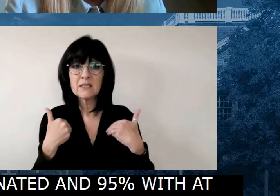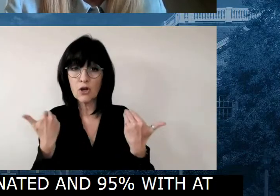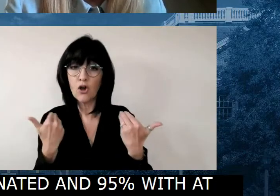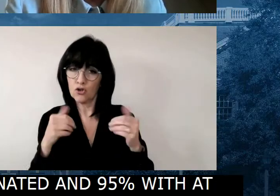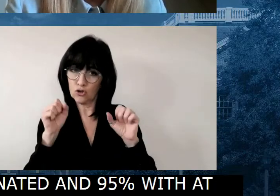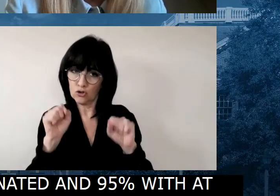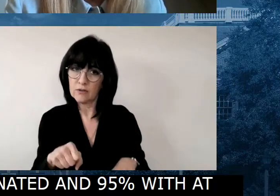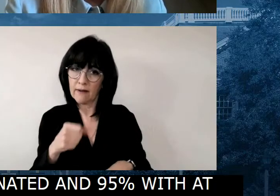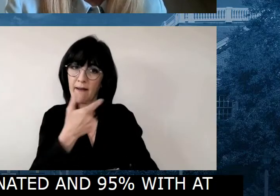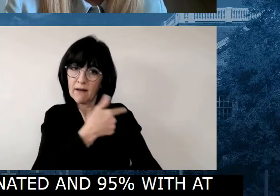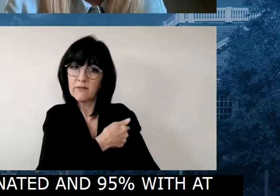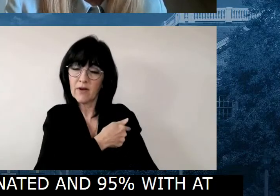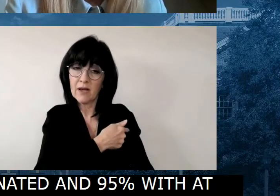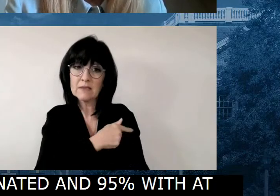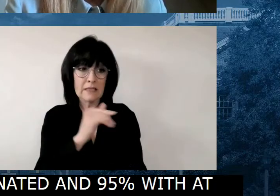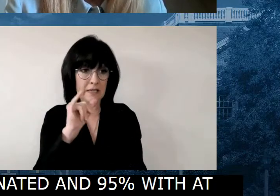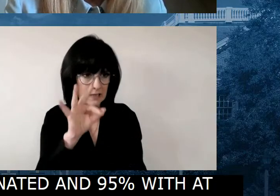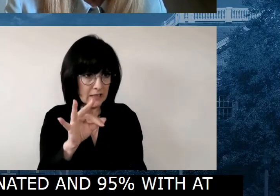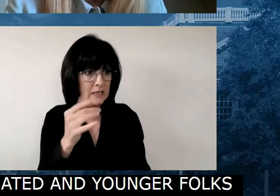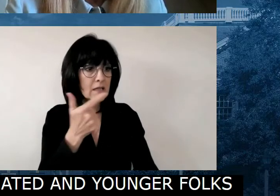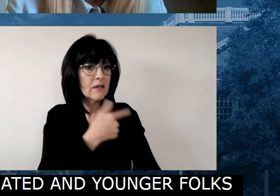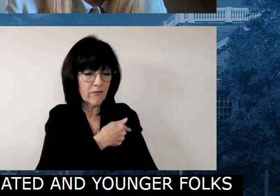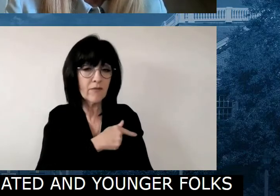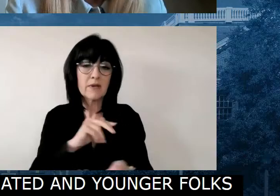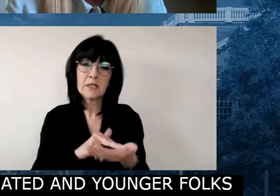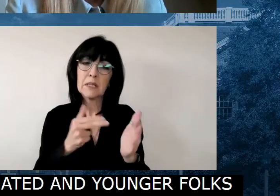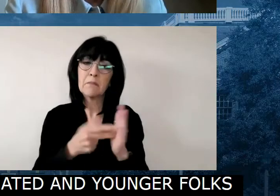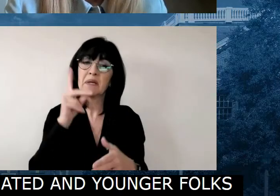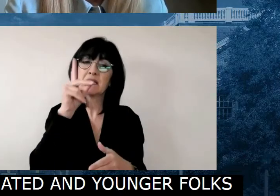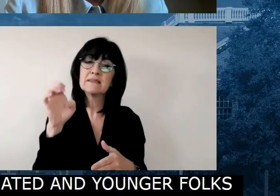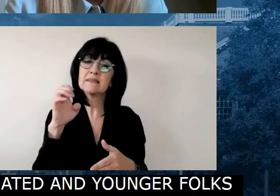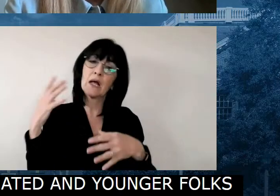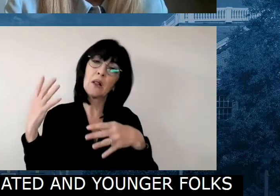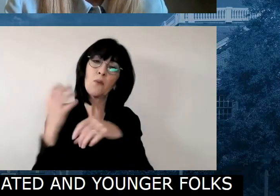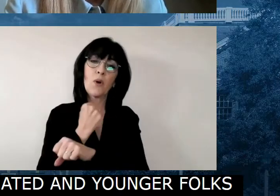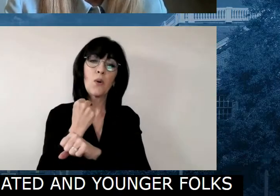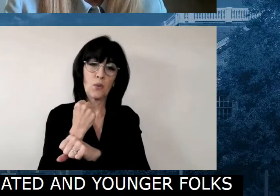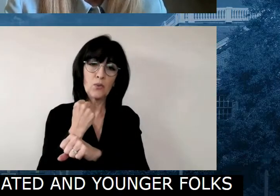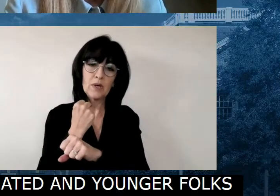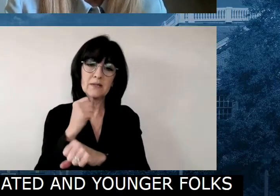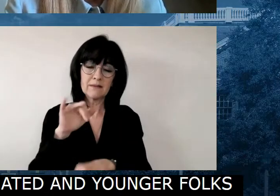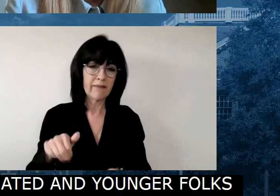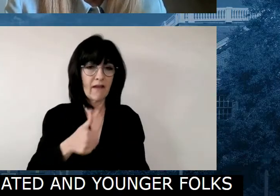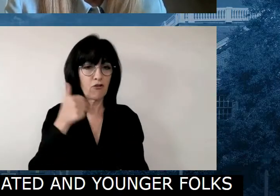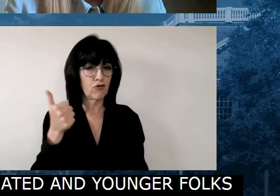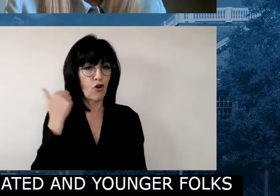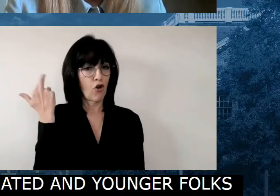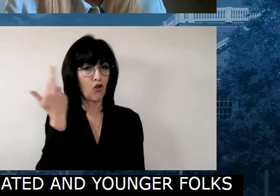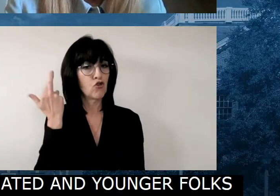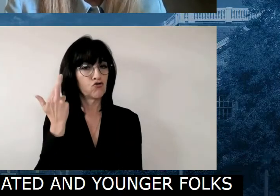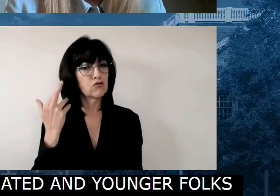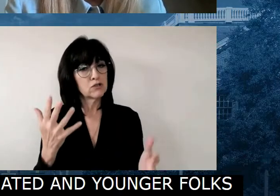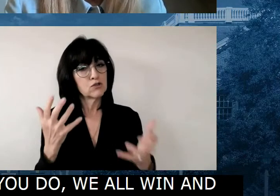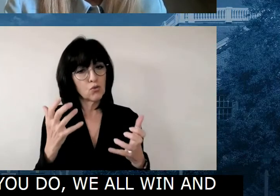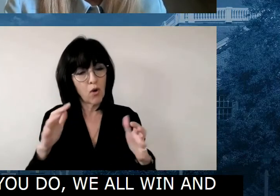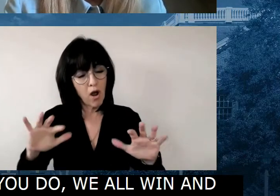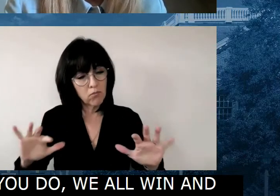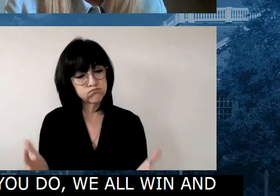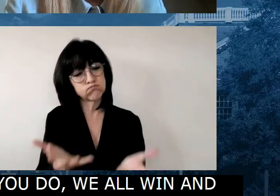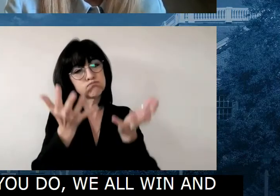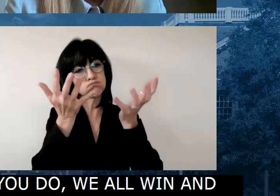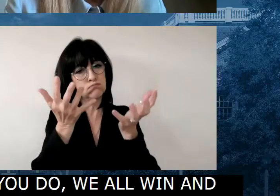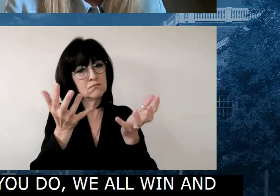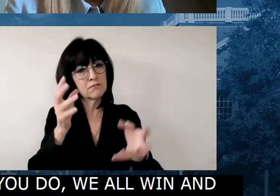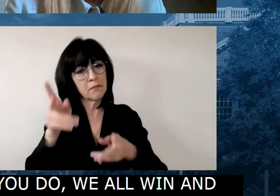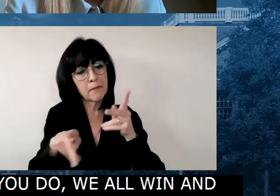win. The incentives, now we have incentives, so it's another reason to go in and get that